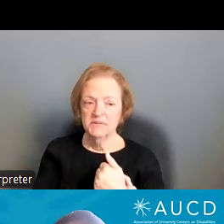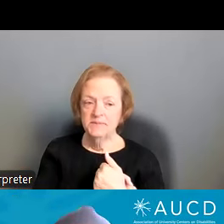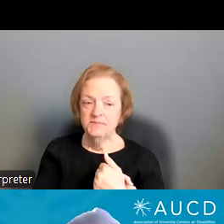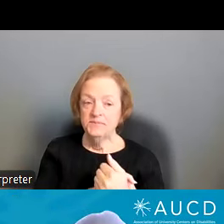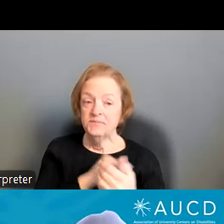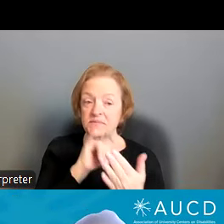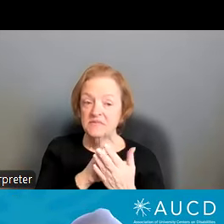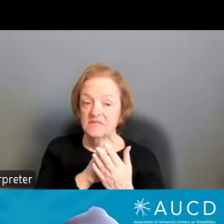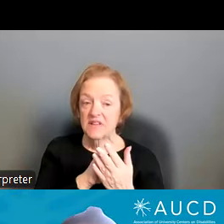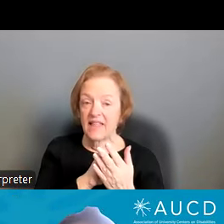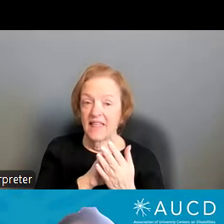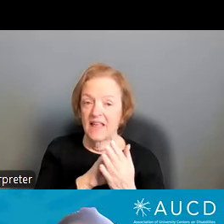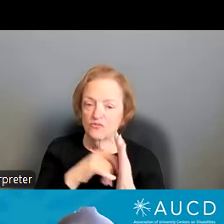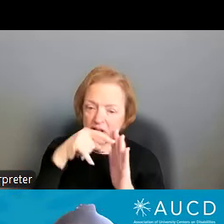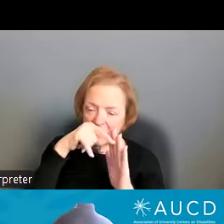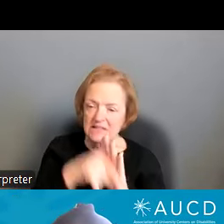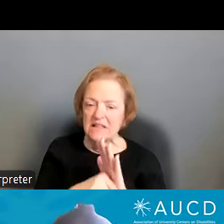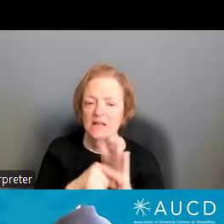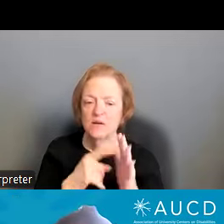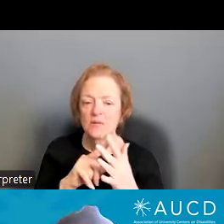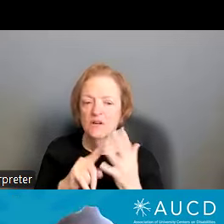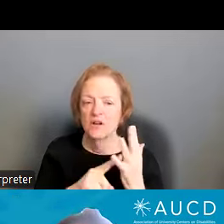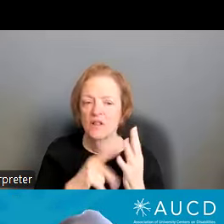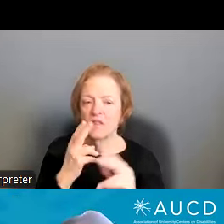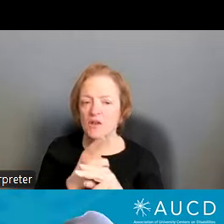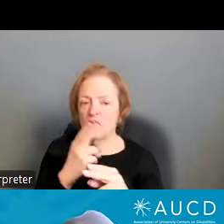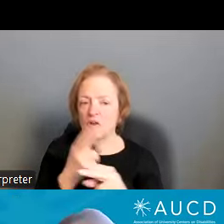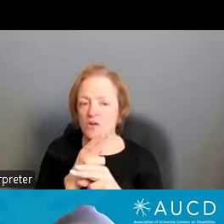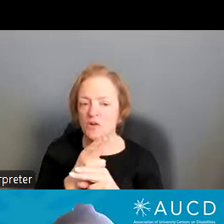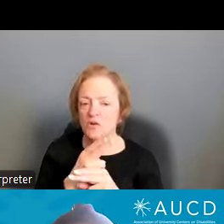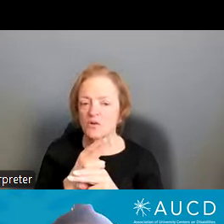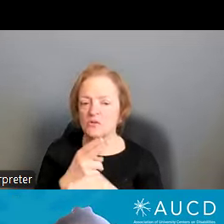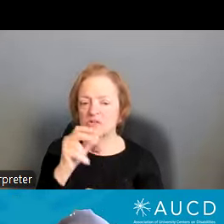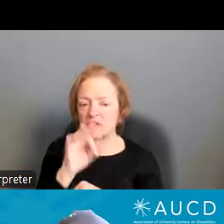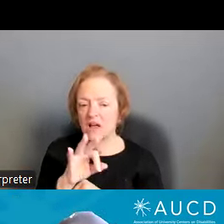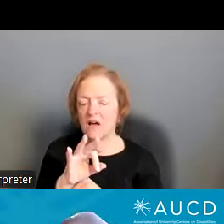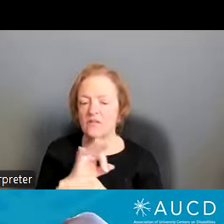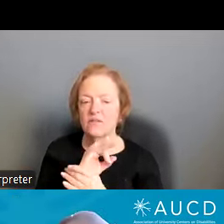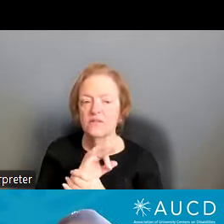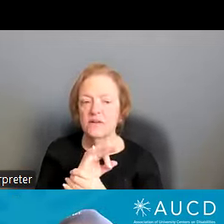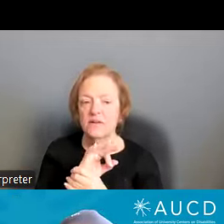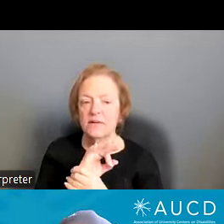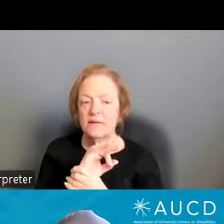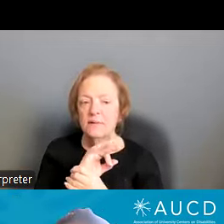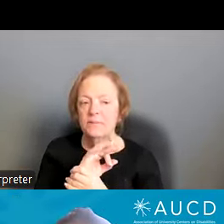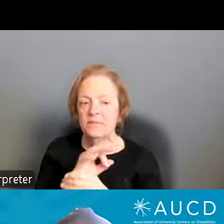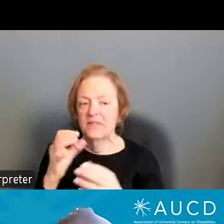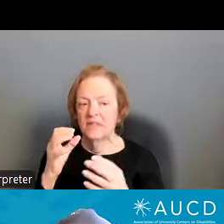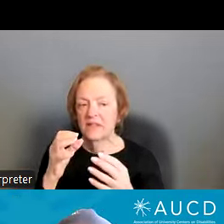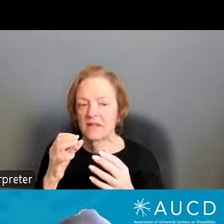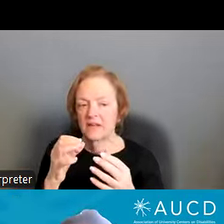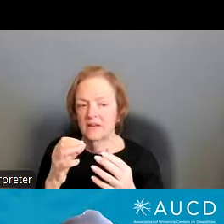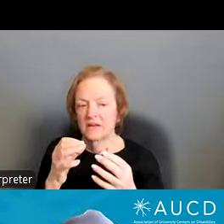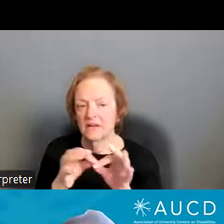a deep dive into the use of plain language, which is a tool, a way of writing, a way of